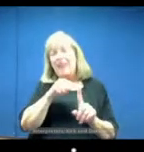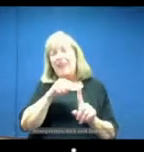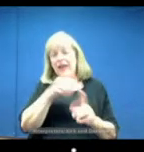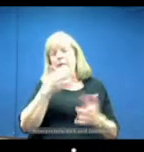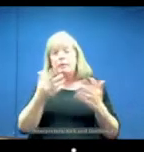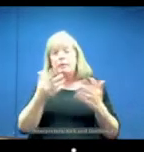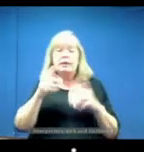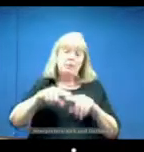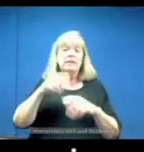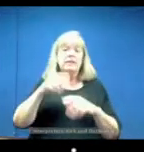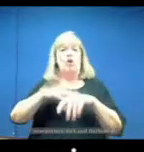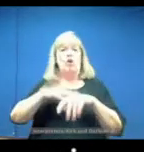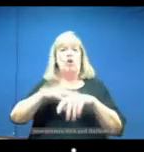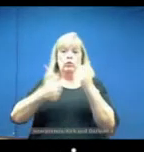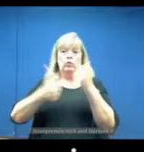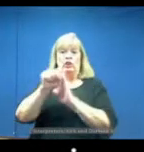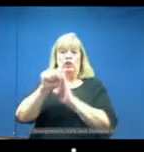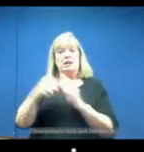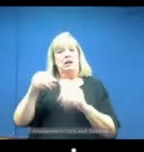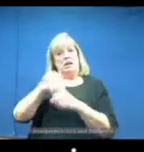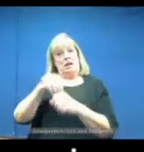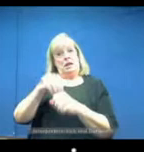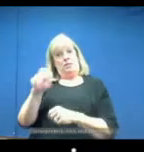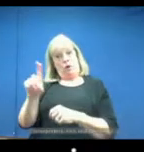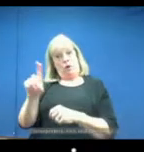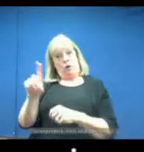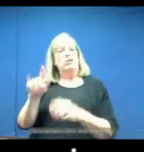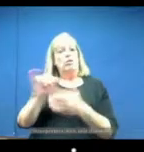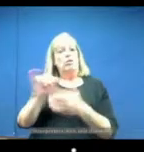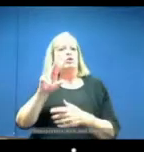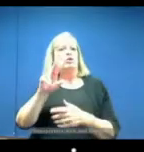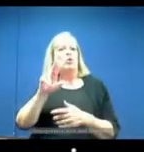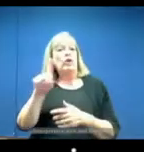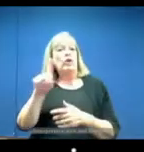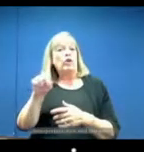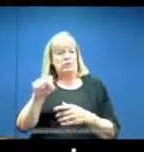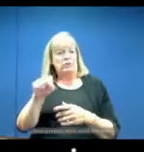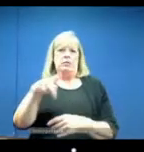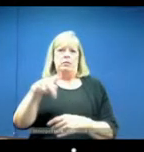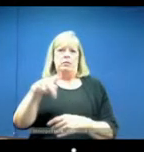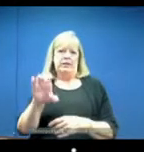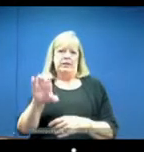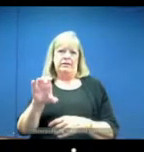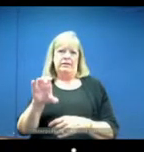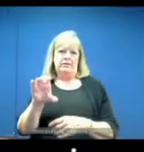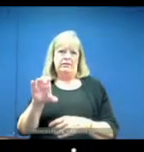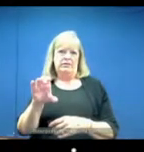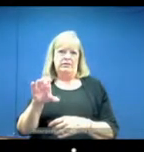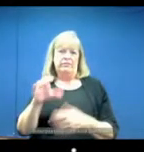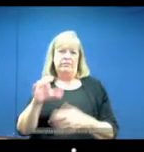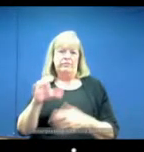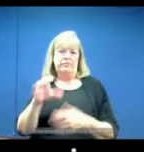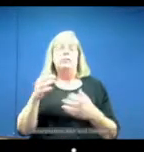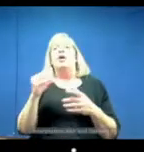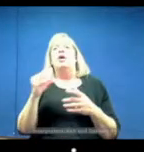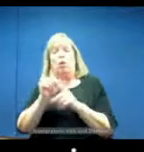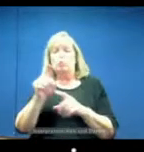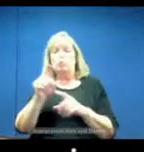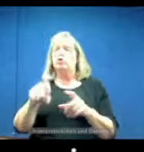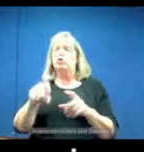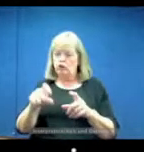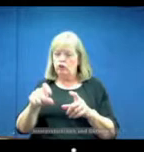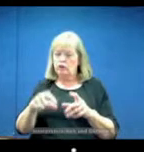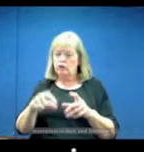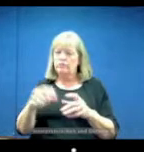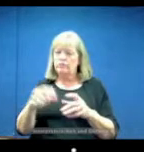public. In other states, I'm aware that they're not. You should also have the lawyer,